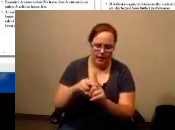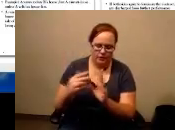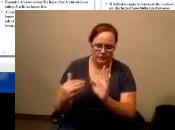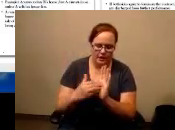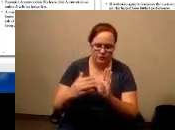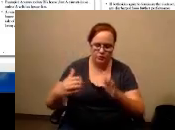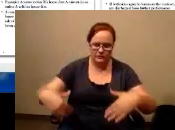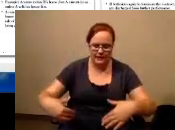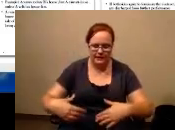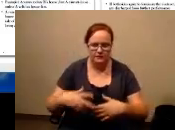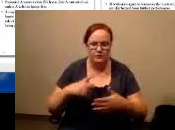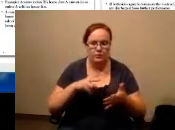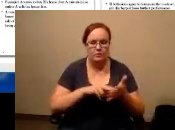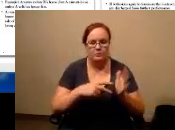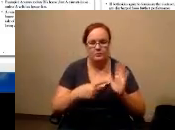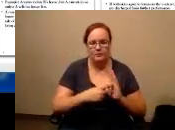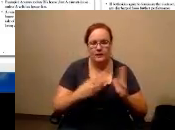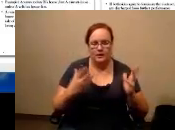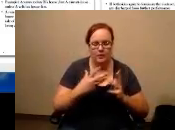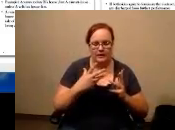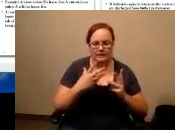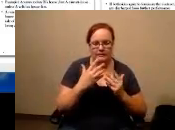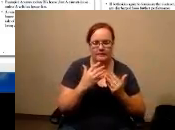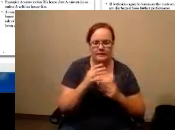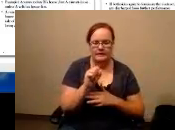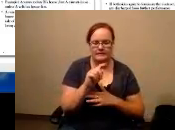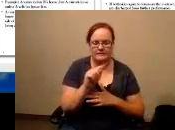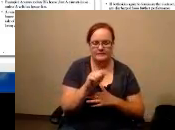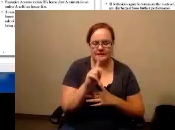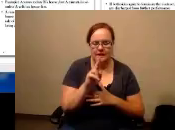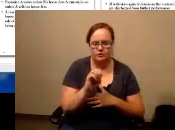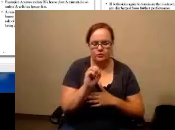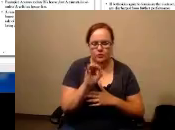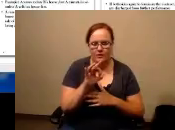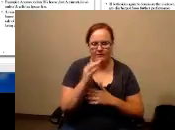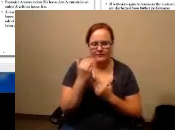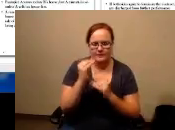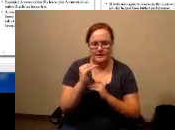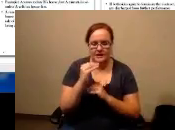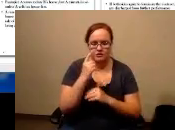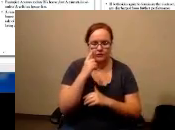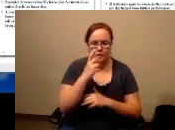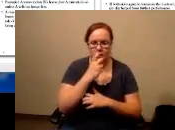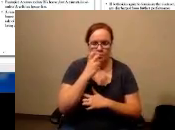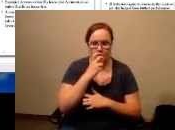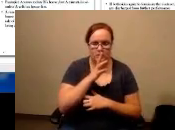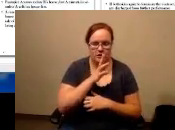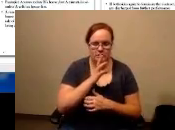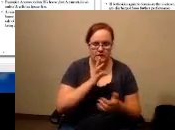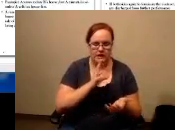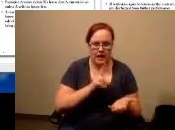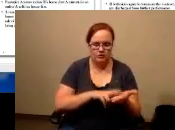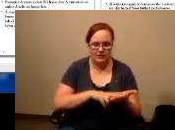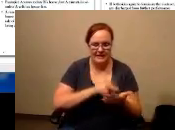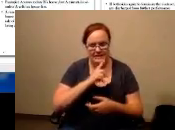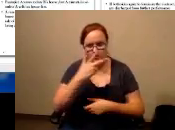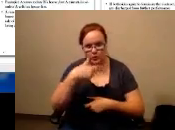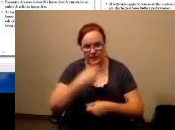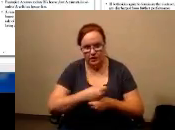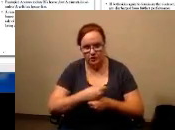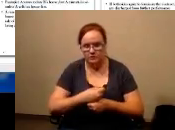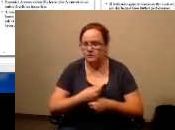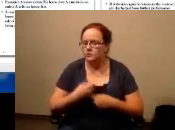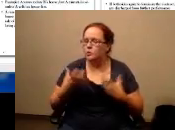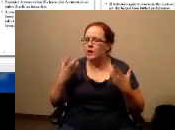What he was referring to is the statute of limitations for a whole contract is 3 years. It had been, by this time, more than 3